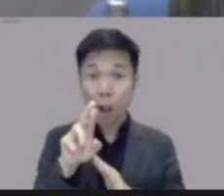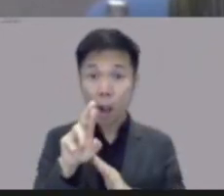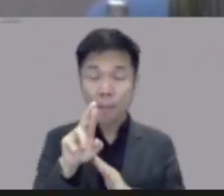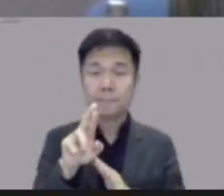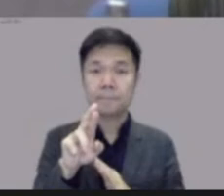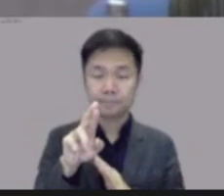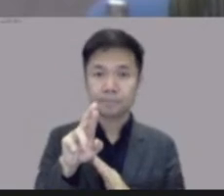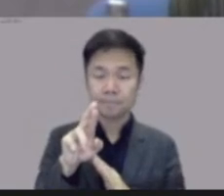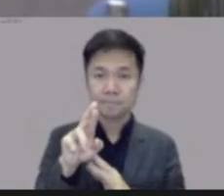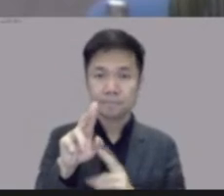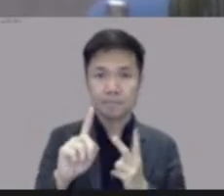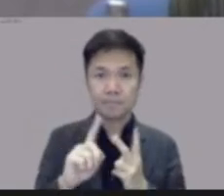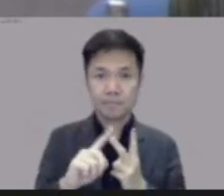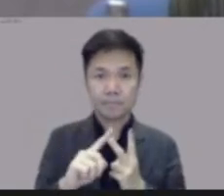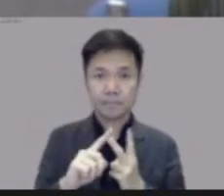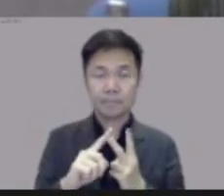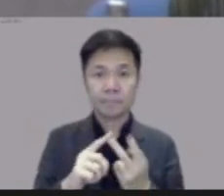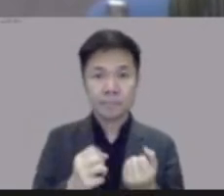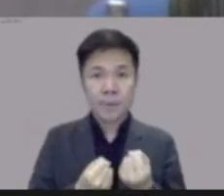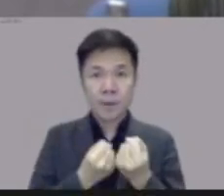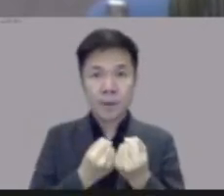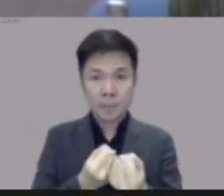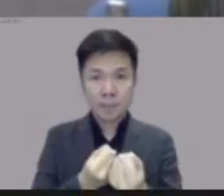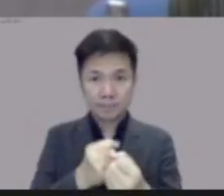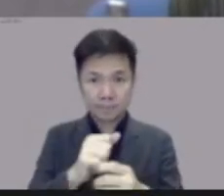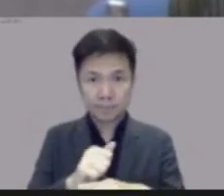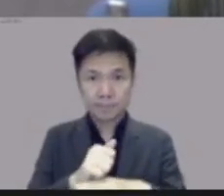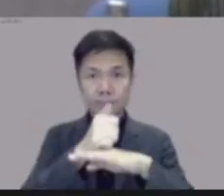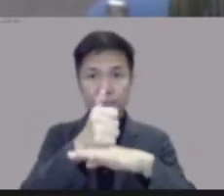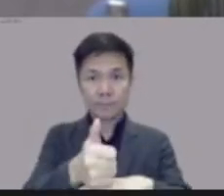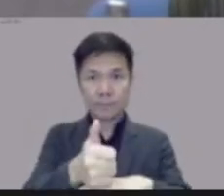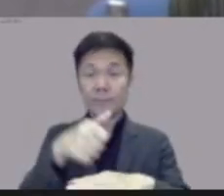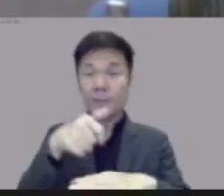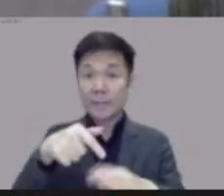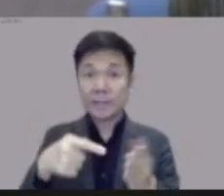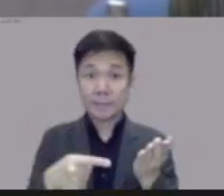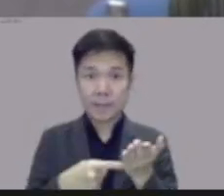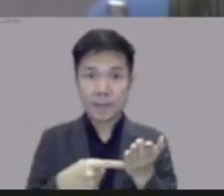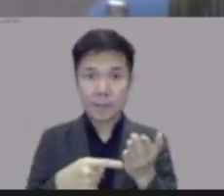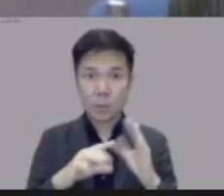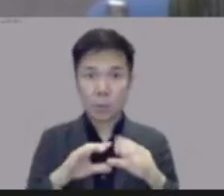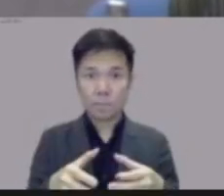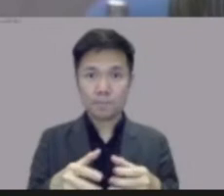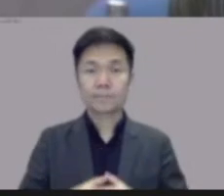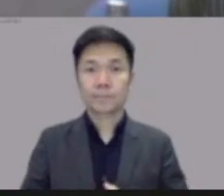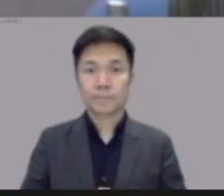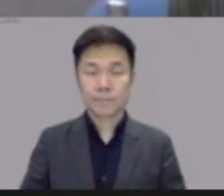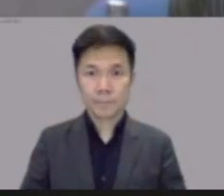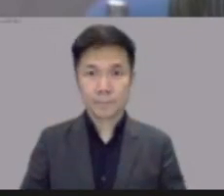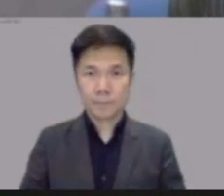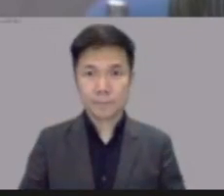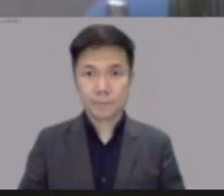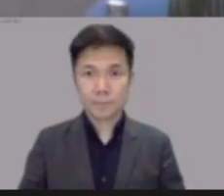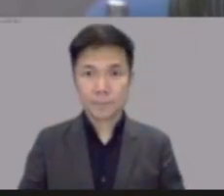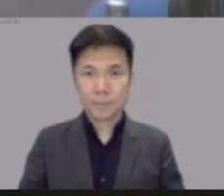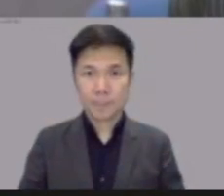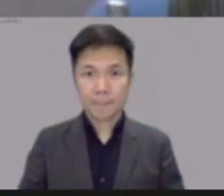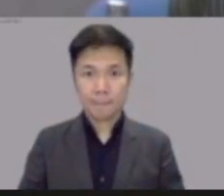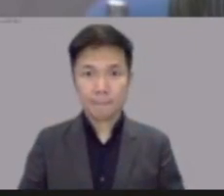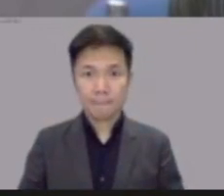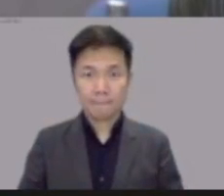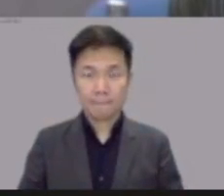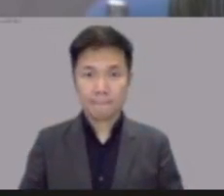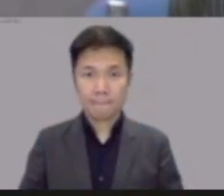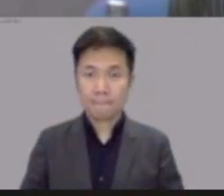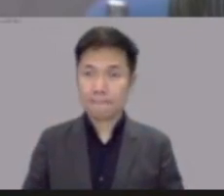overall support about establishing uh this technical group and then regarding this amendment to certainly it has to be an